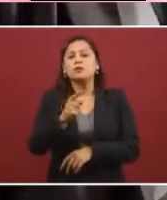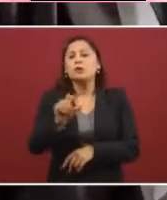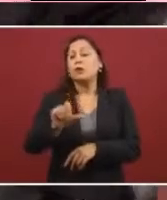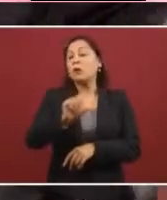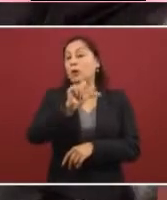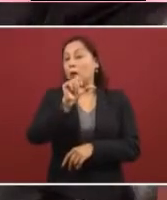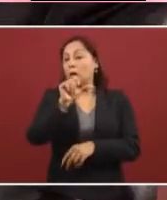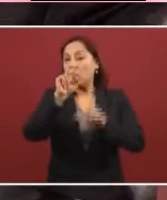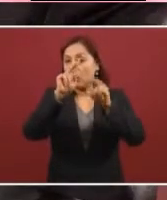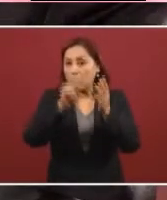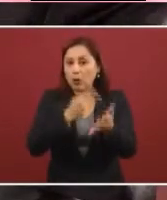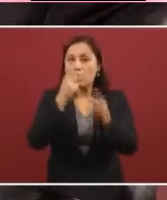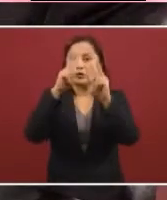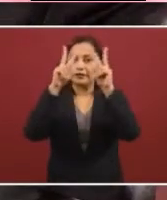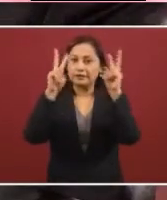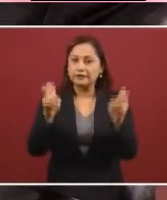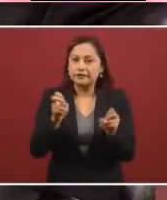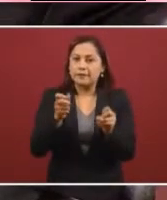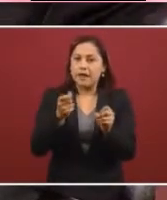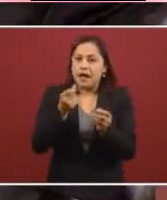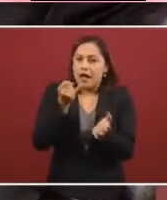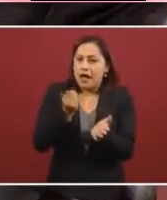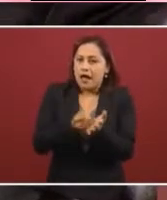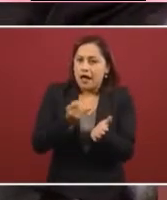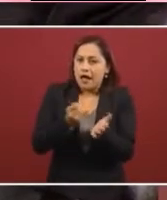They're again threatening